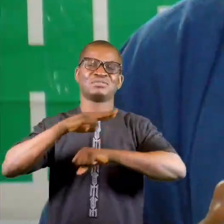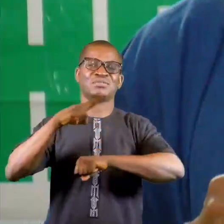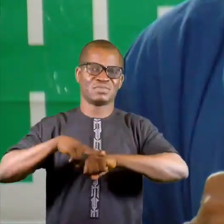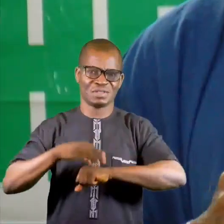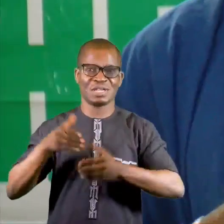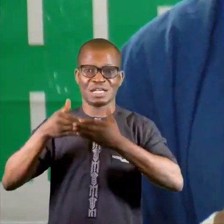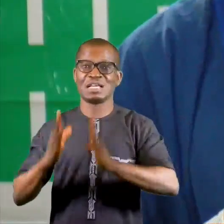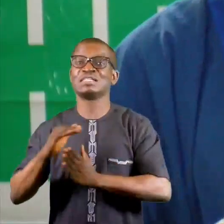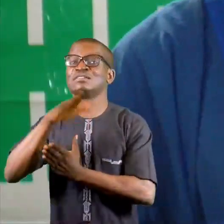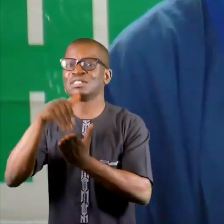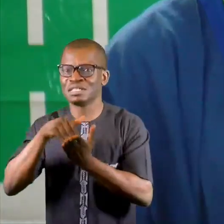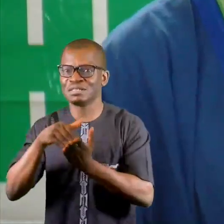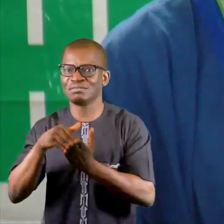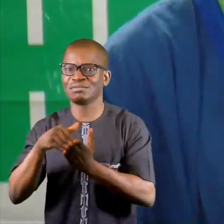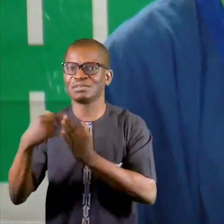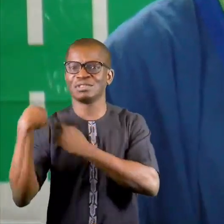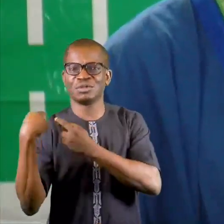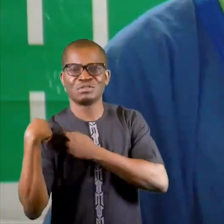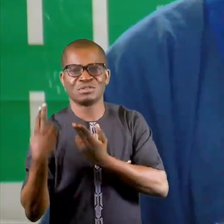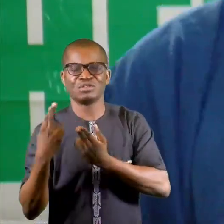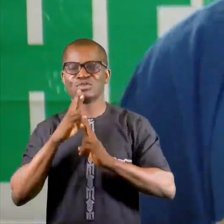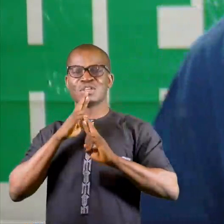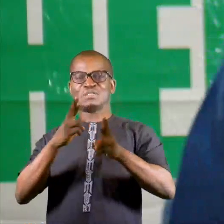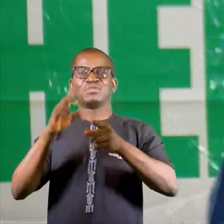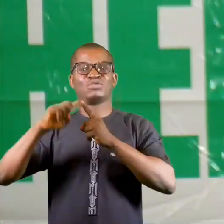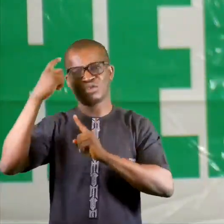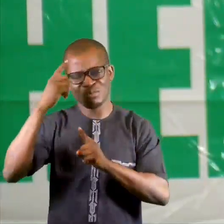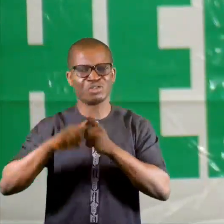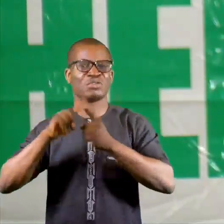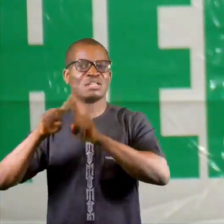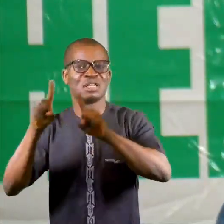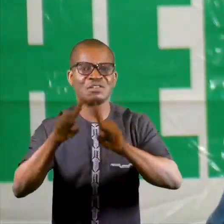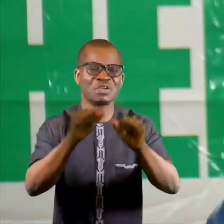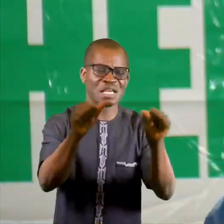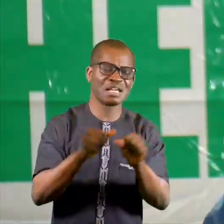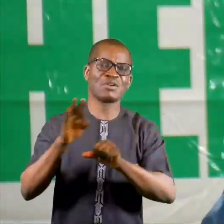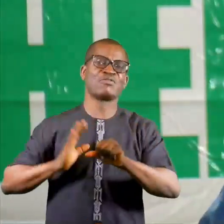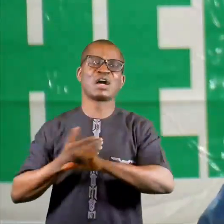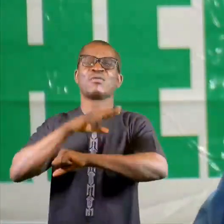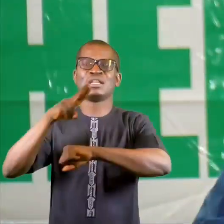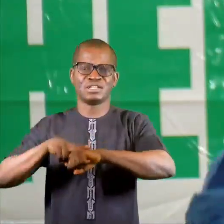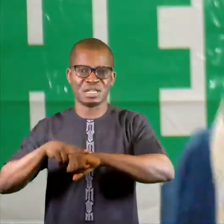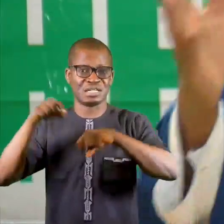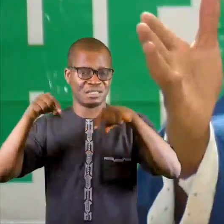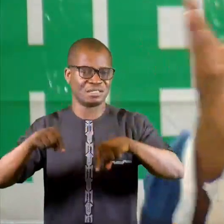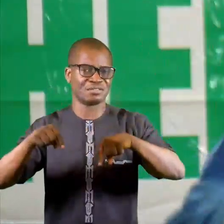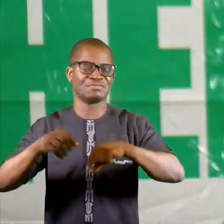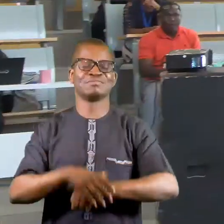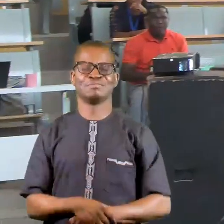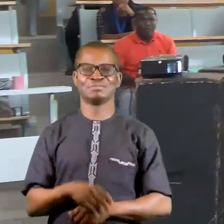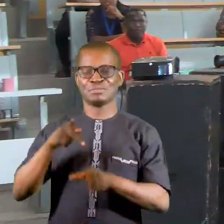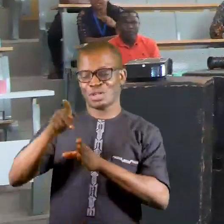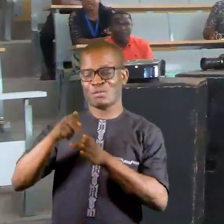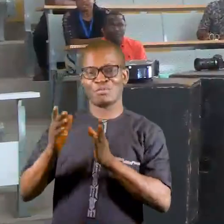Leadership Center is to respond to government, is to respond to different aspects of our nation and say this is the way to